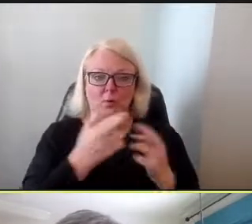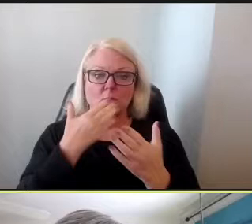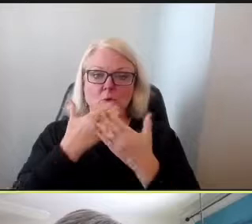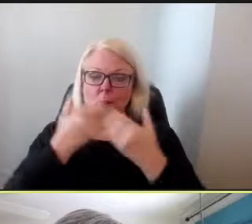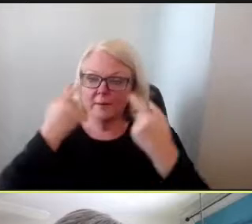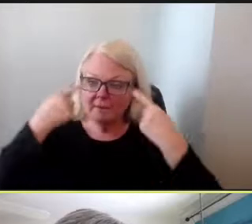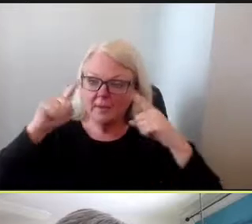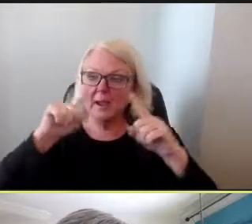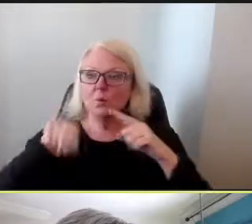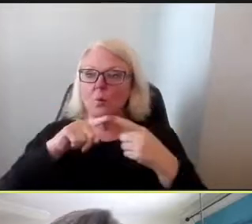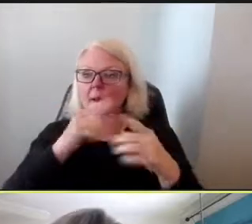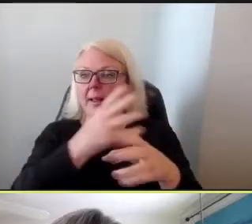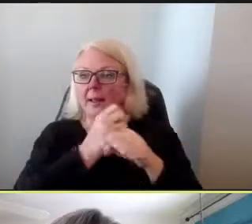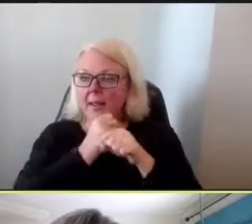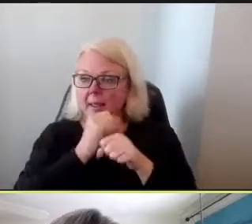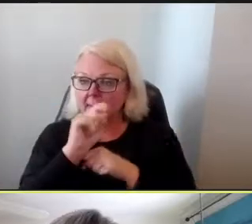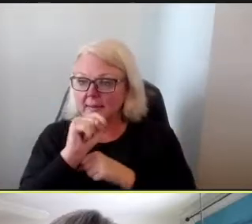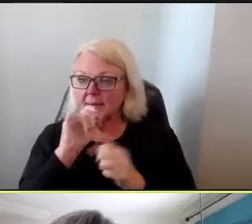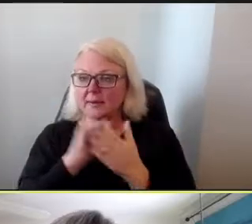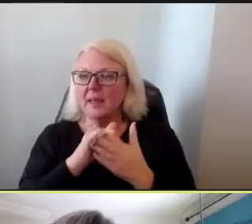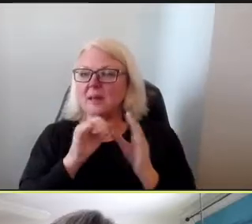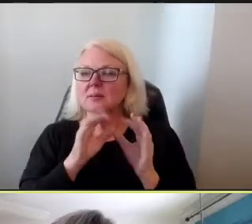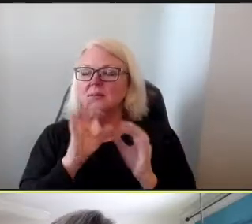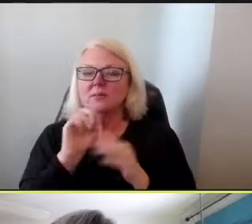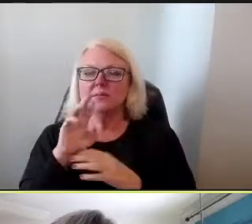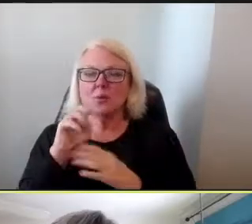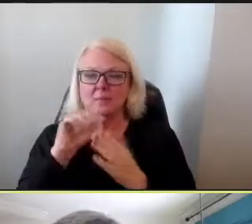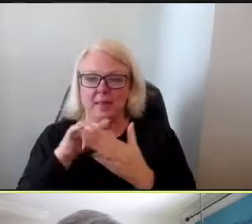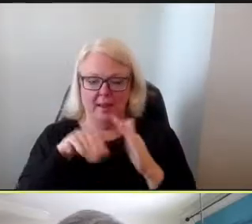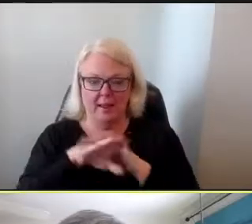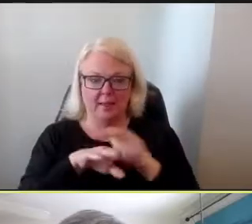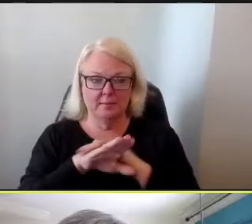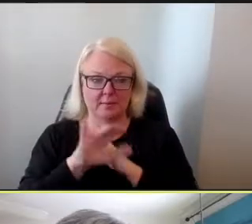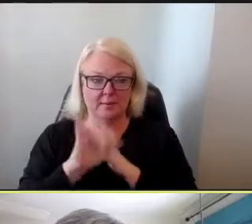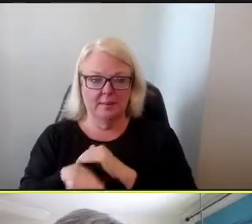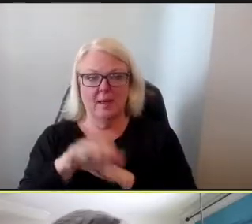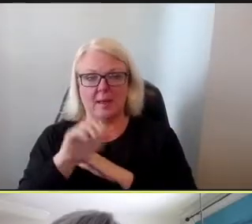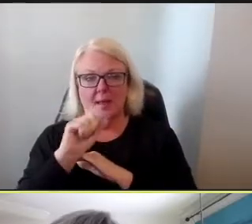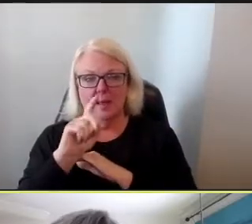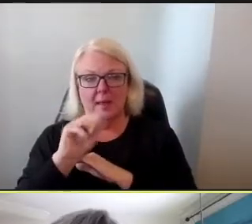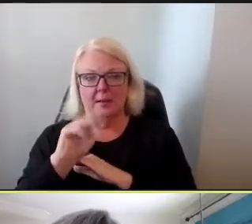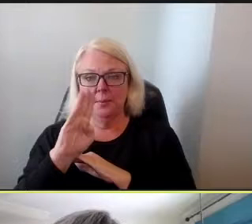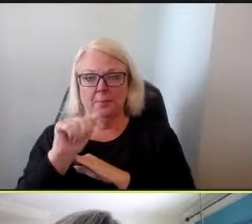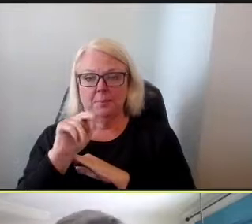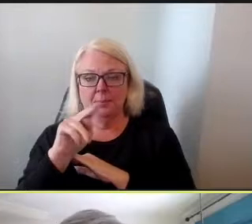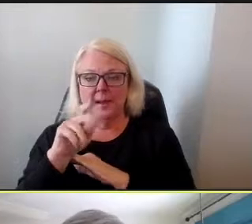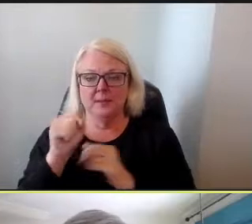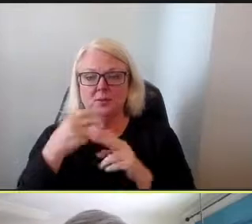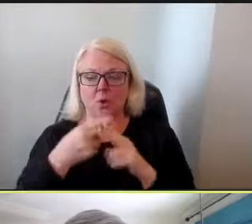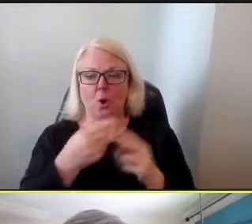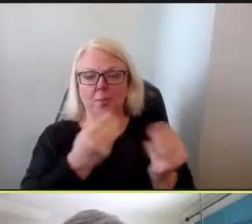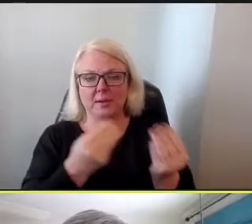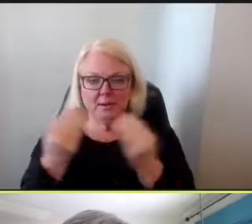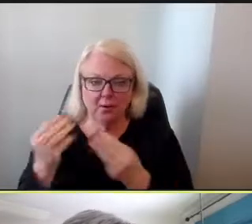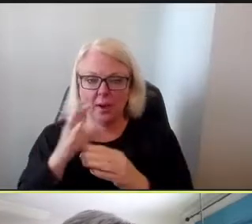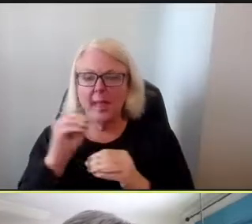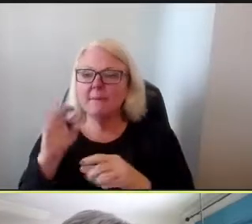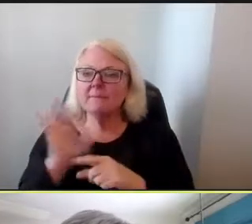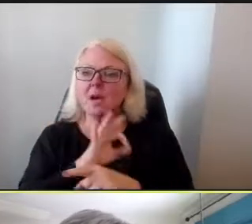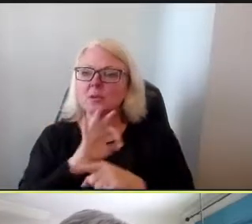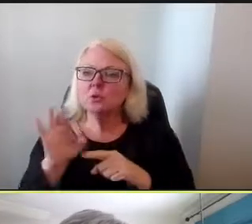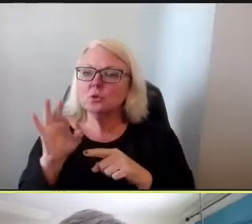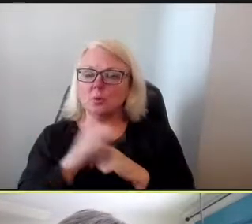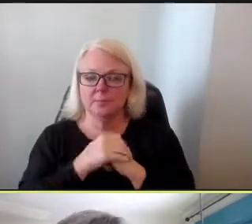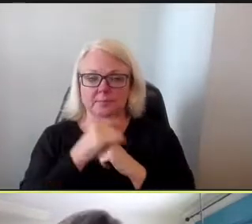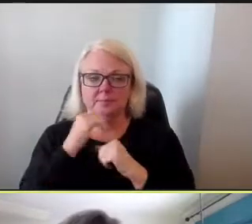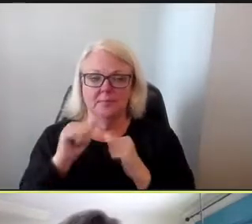once it's obtained. These are forms of access that Adam Banks identified as material and functional. We could